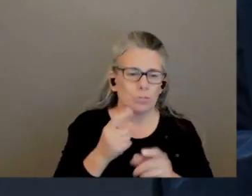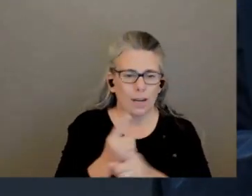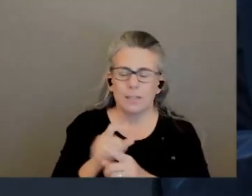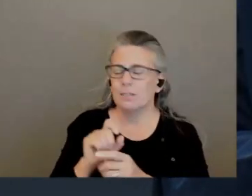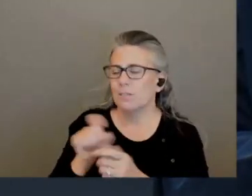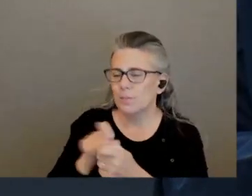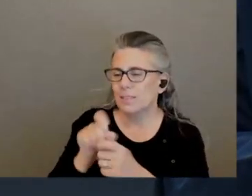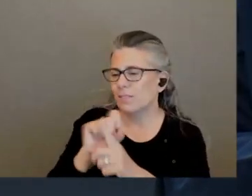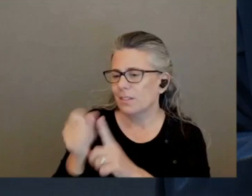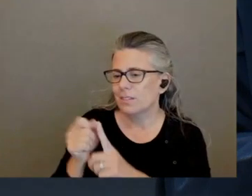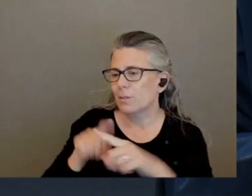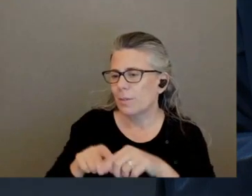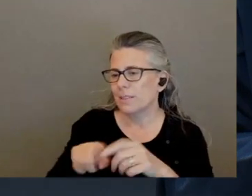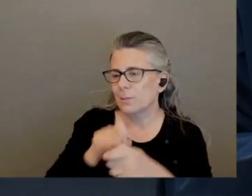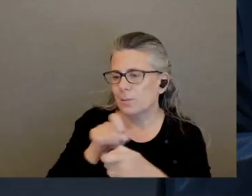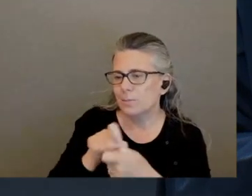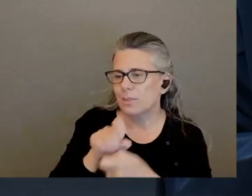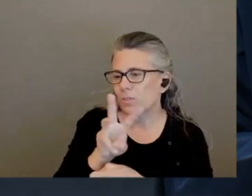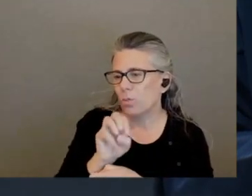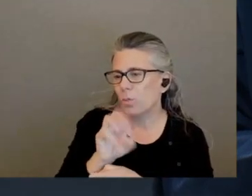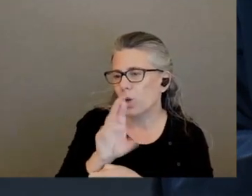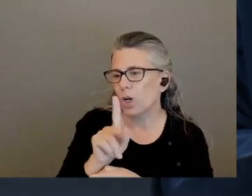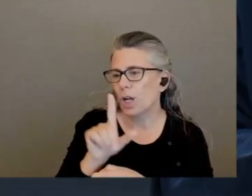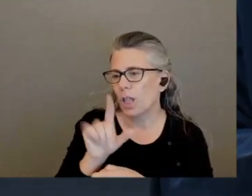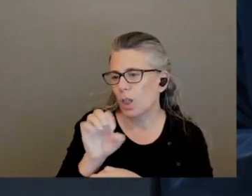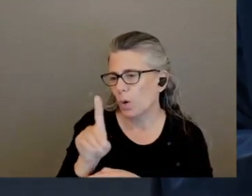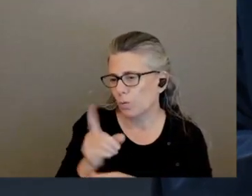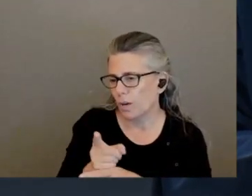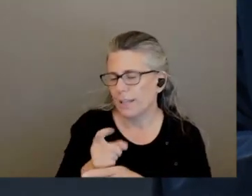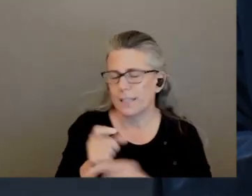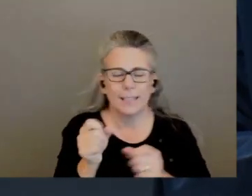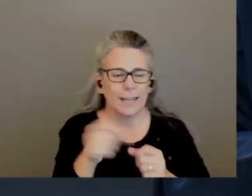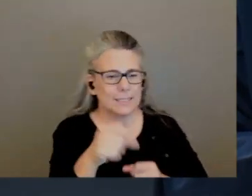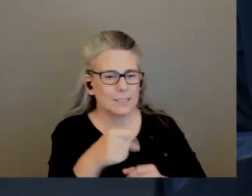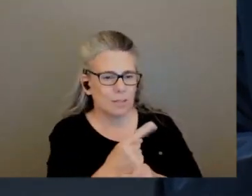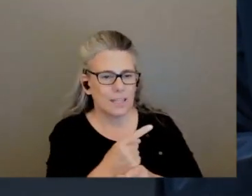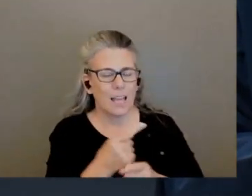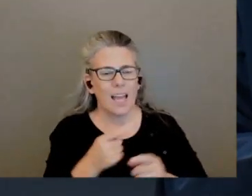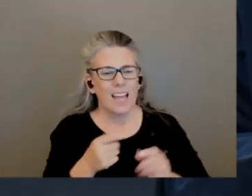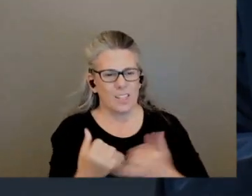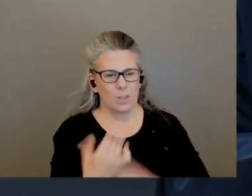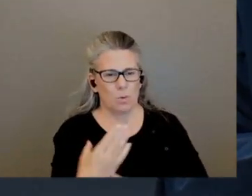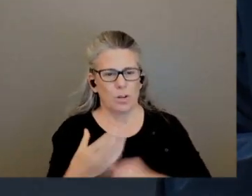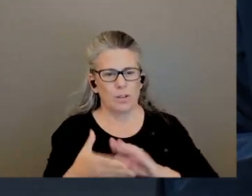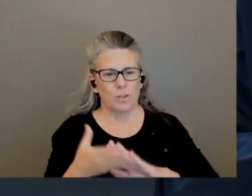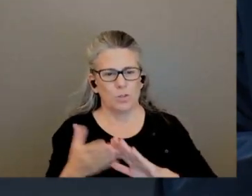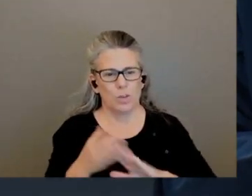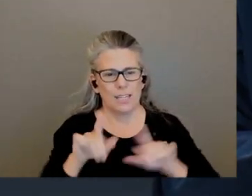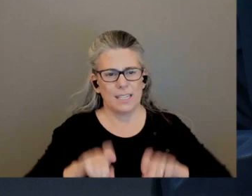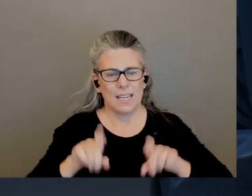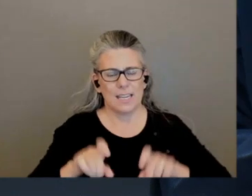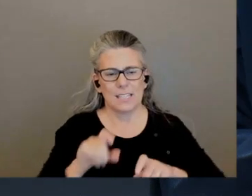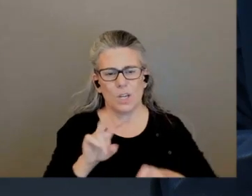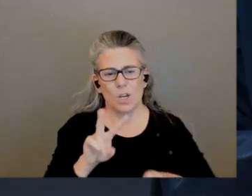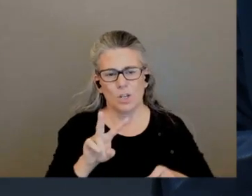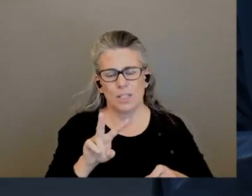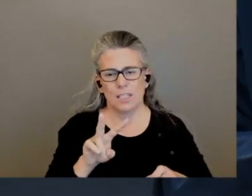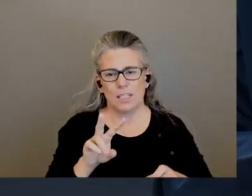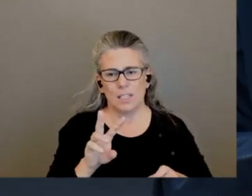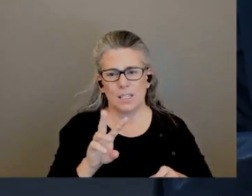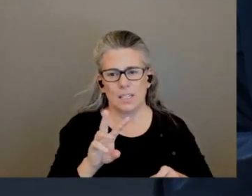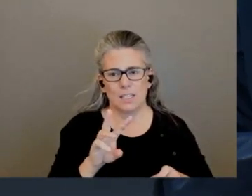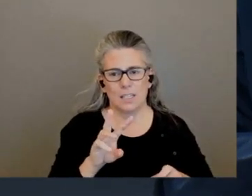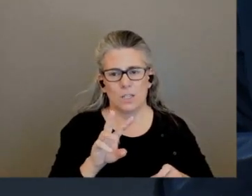example, I was running this morning some tests with X264, which is an encoder for